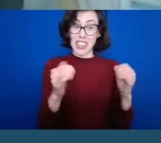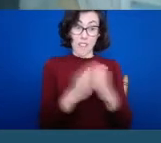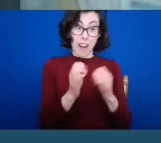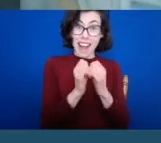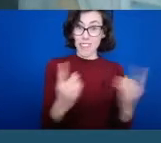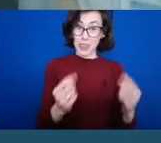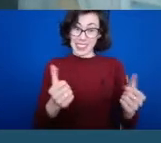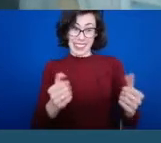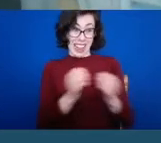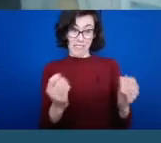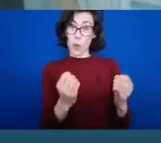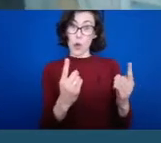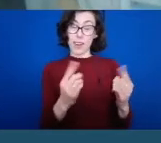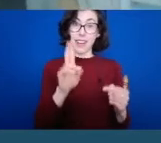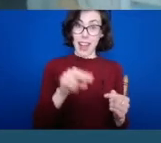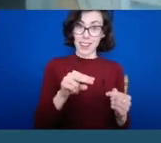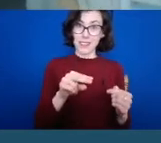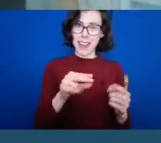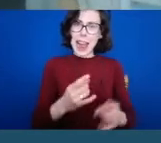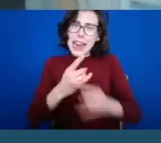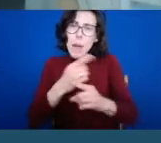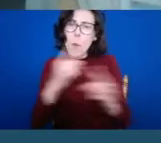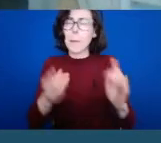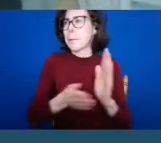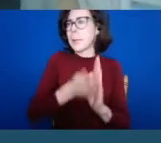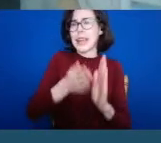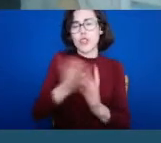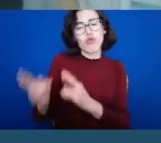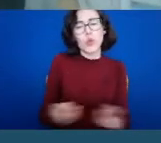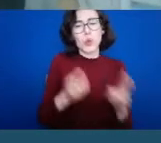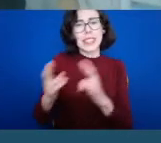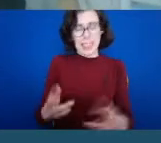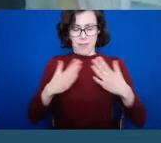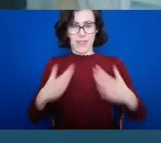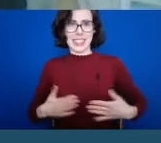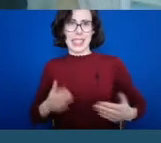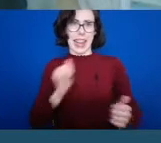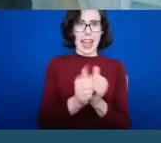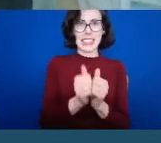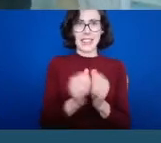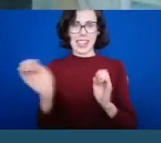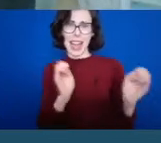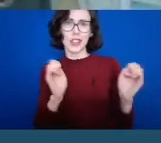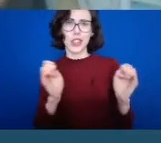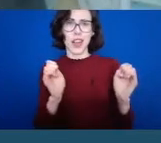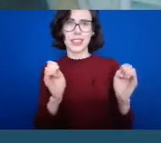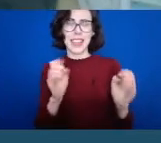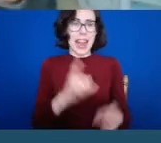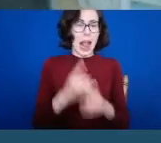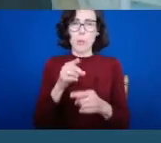people to build a physical activity routine. So there's a routine planner at the end. There's some behavioral change strategies in there in terms of helping people